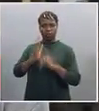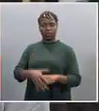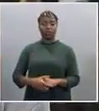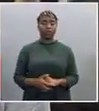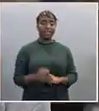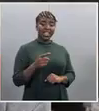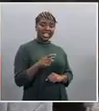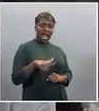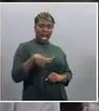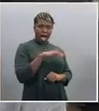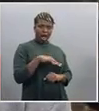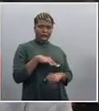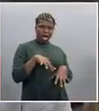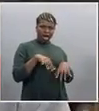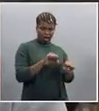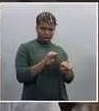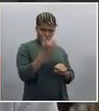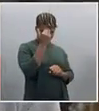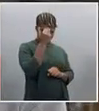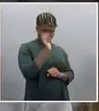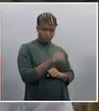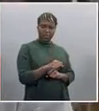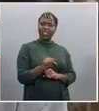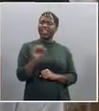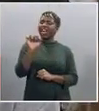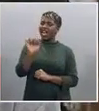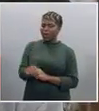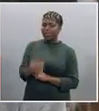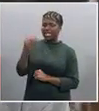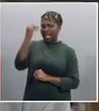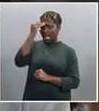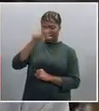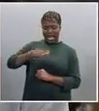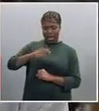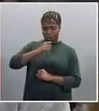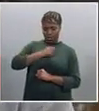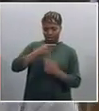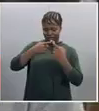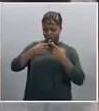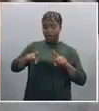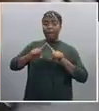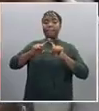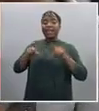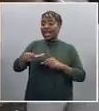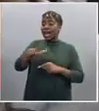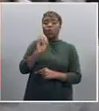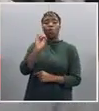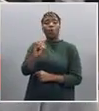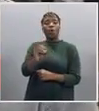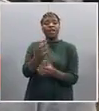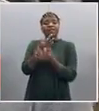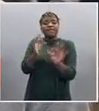land invasion. Do you acknowledge that? We do get that as the land invasion, but what we are saying is we are